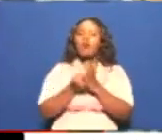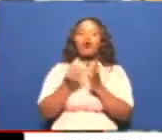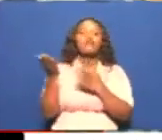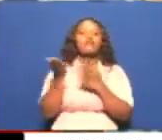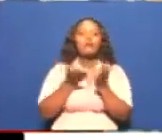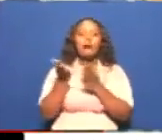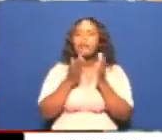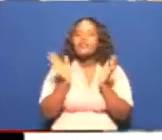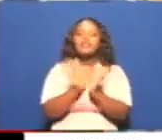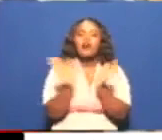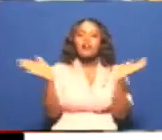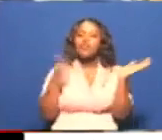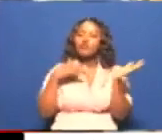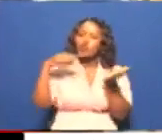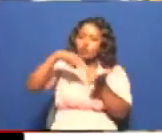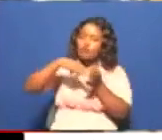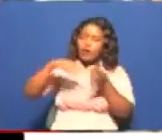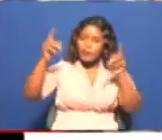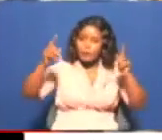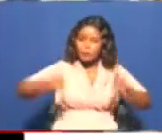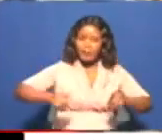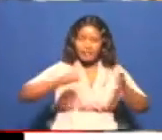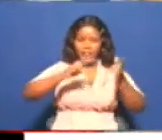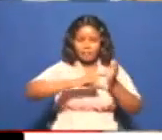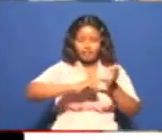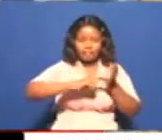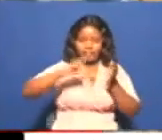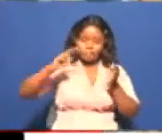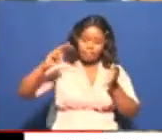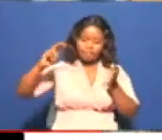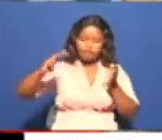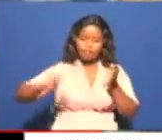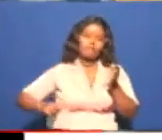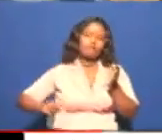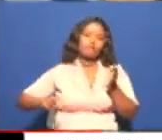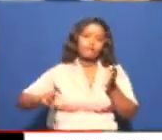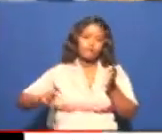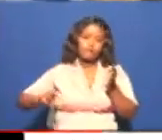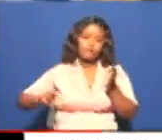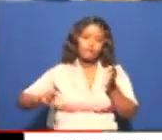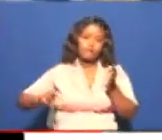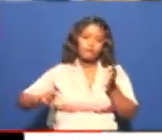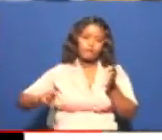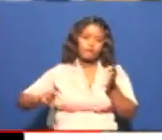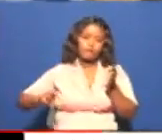For Prime Edition, I'm Gladys Mungai.